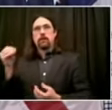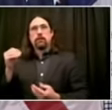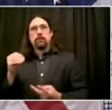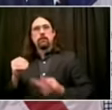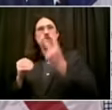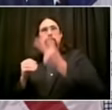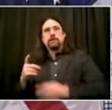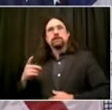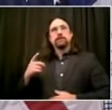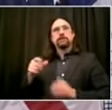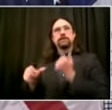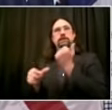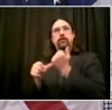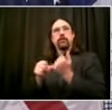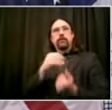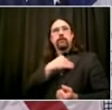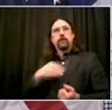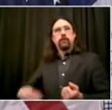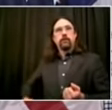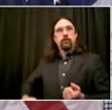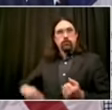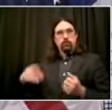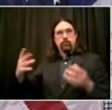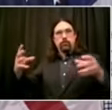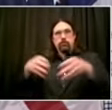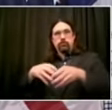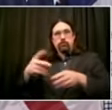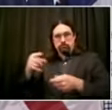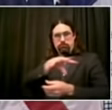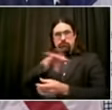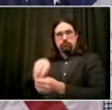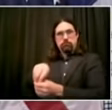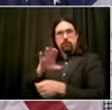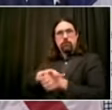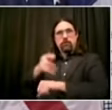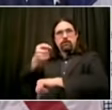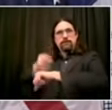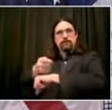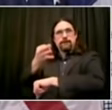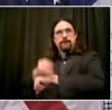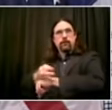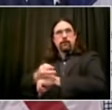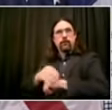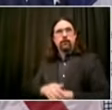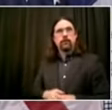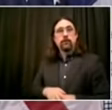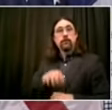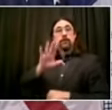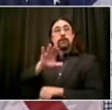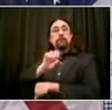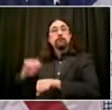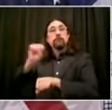have served on this task force already. Your work is already having an immediate impact, and I know a lot more is coming in the next few weeks. And then for the